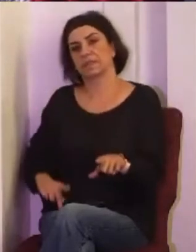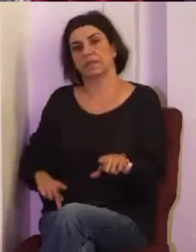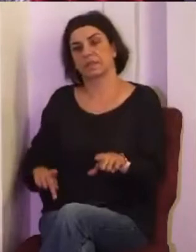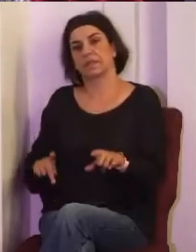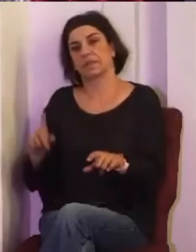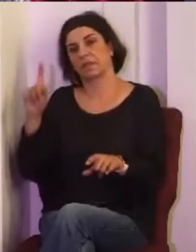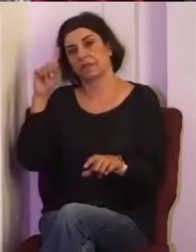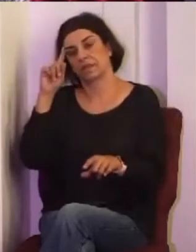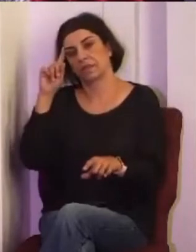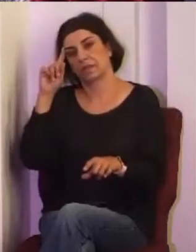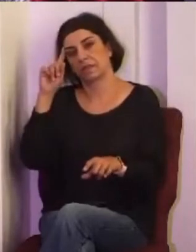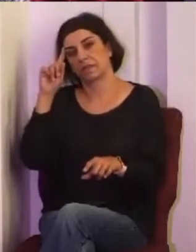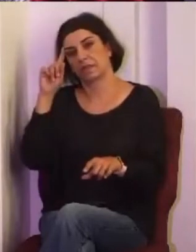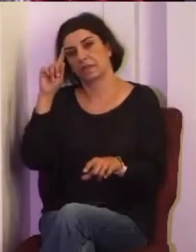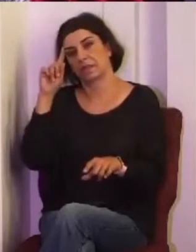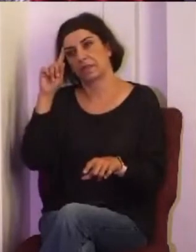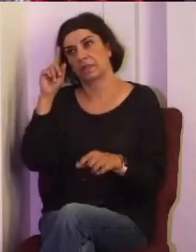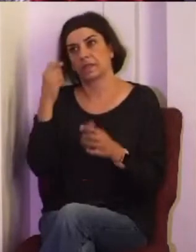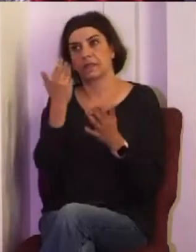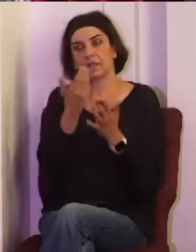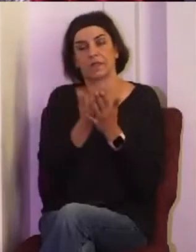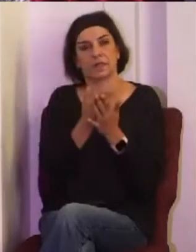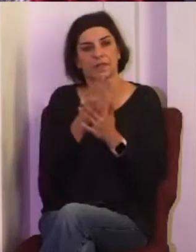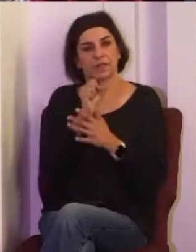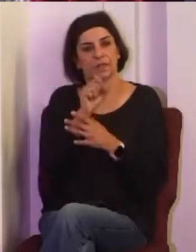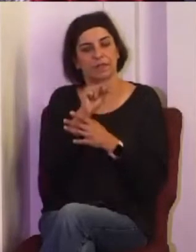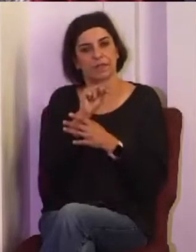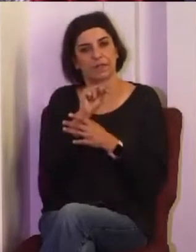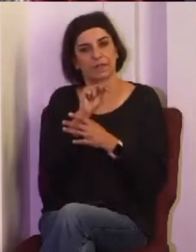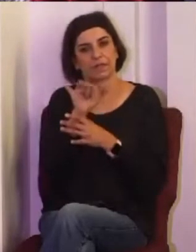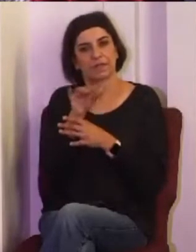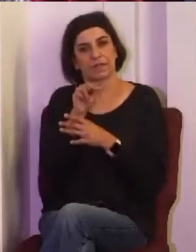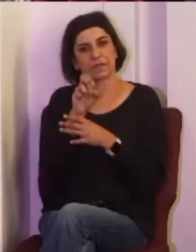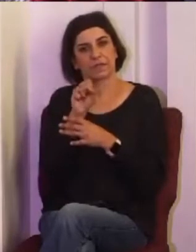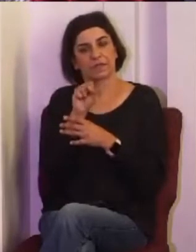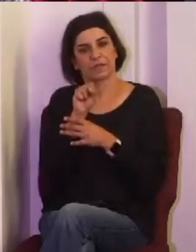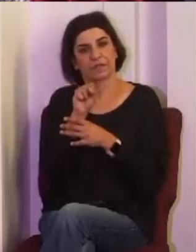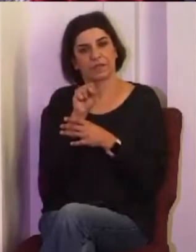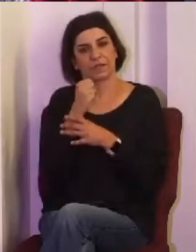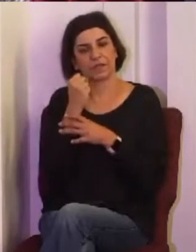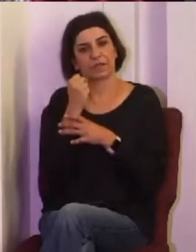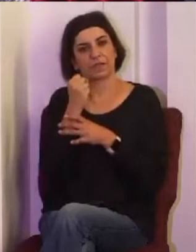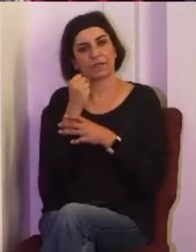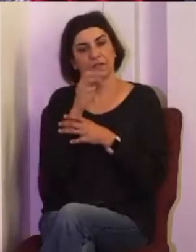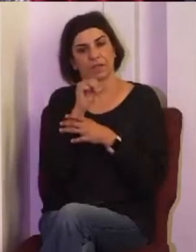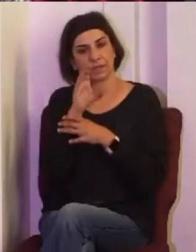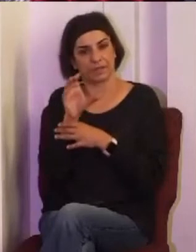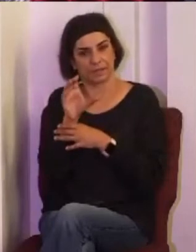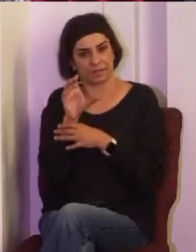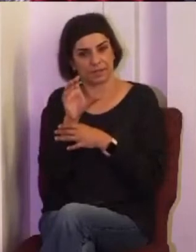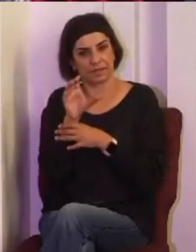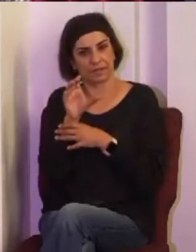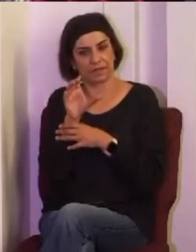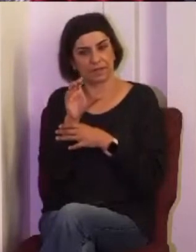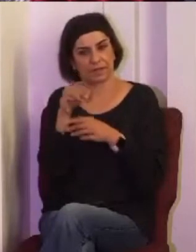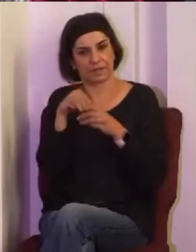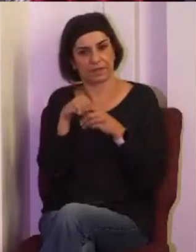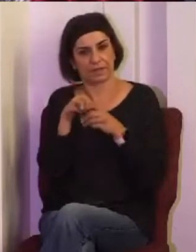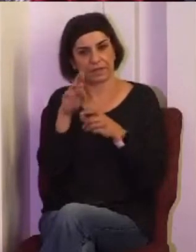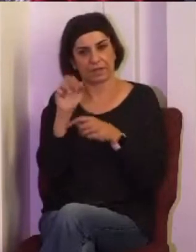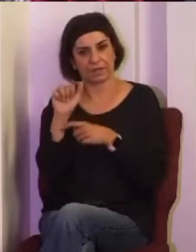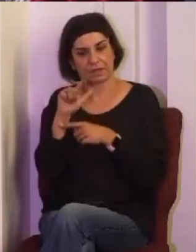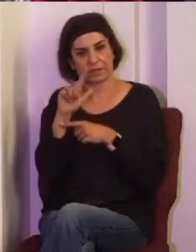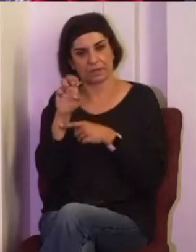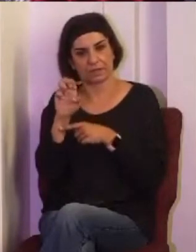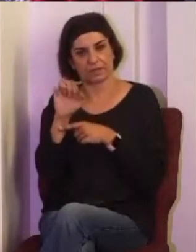And he said, when we got to St. John's MCC in Raleigh, it torpedoed our spirituality and